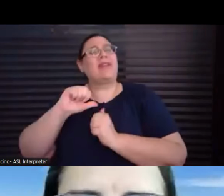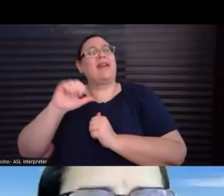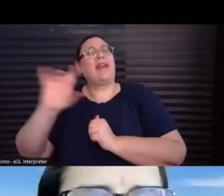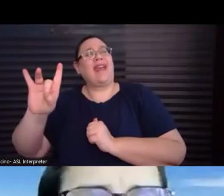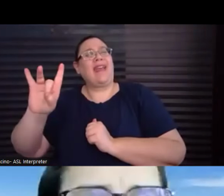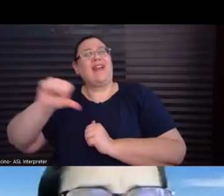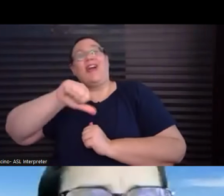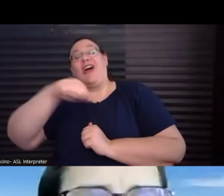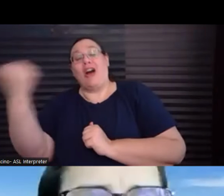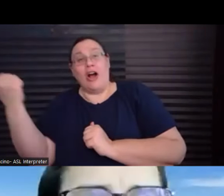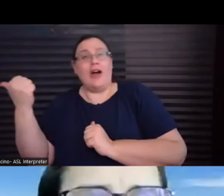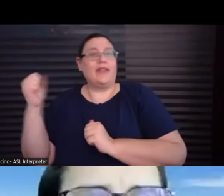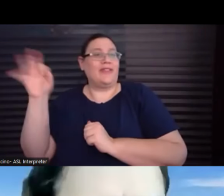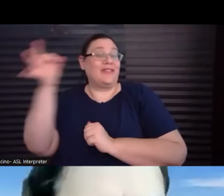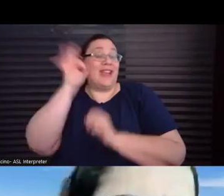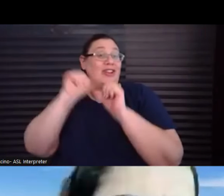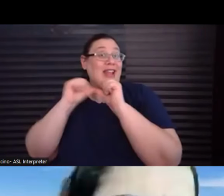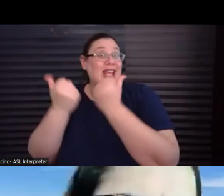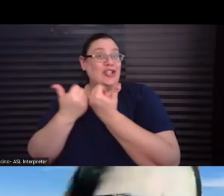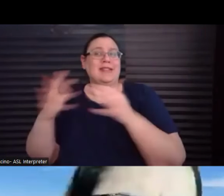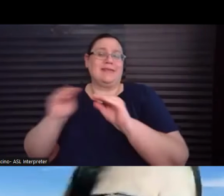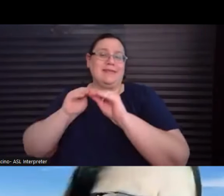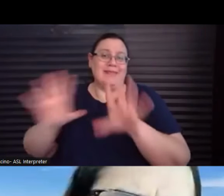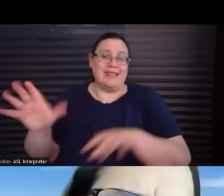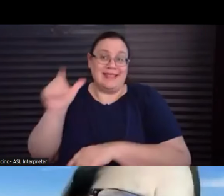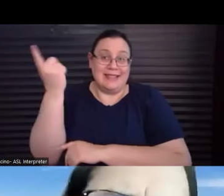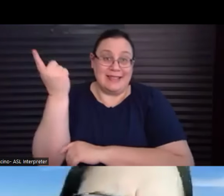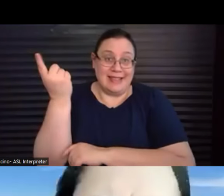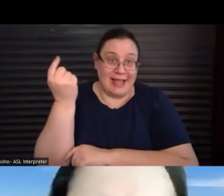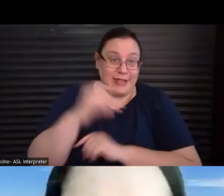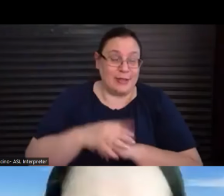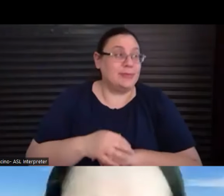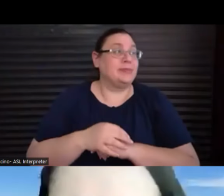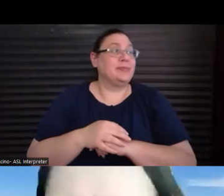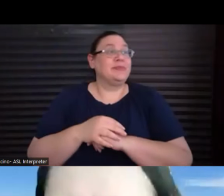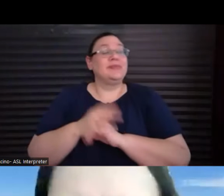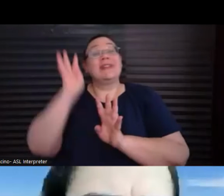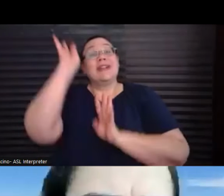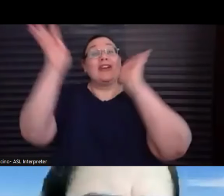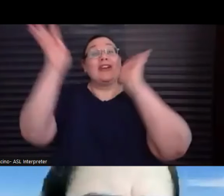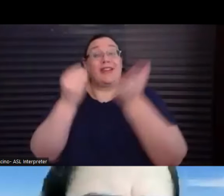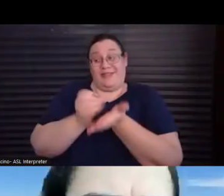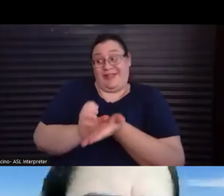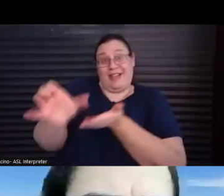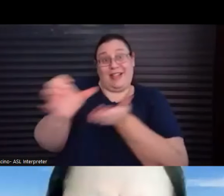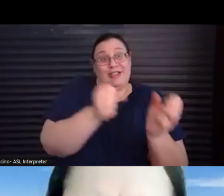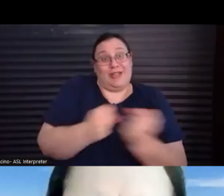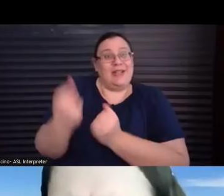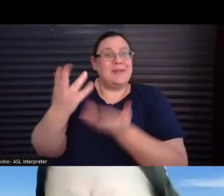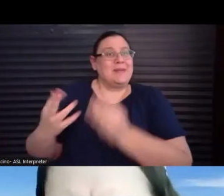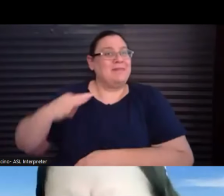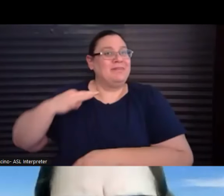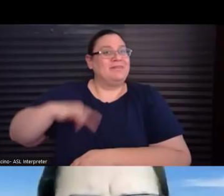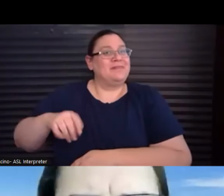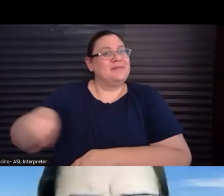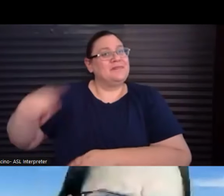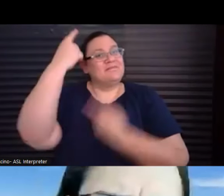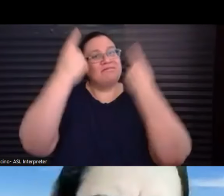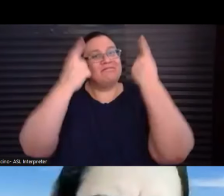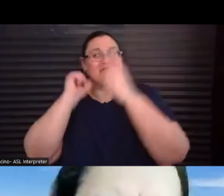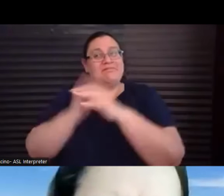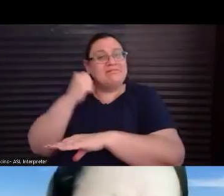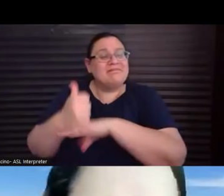released last year. These innovative funding strategies may be useful as you consider implementing discovery and